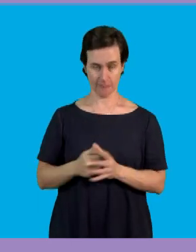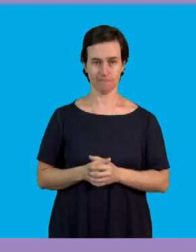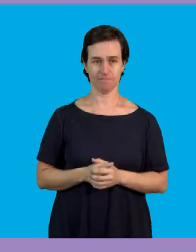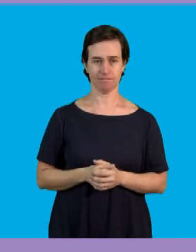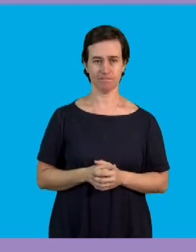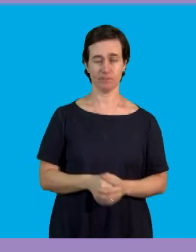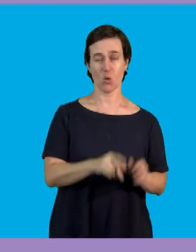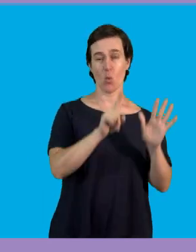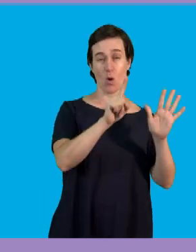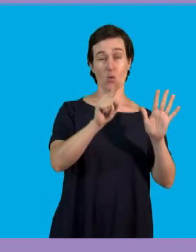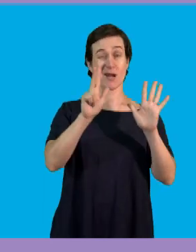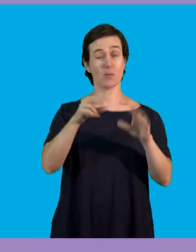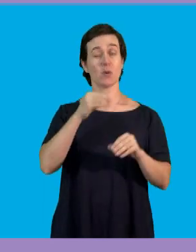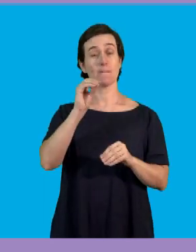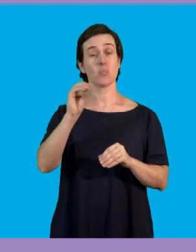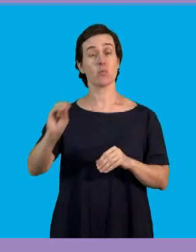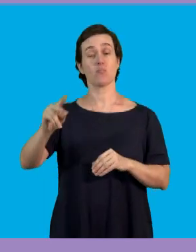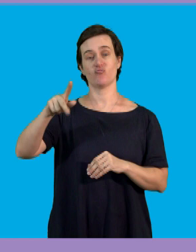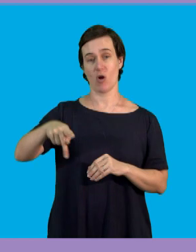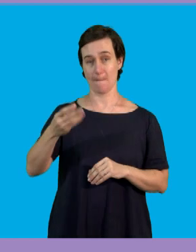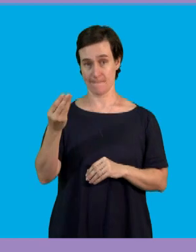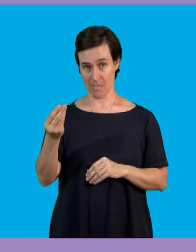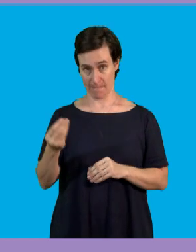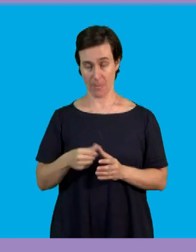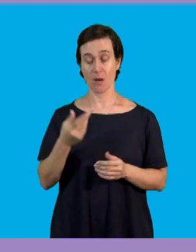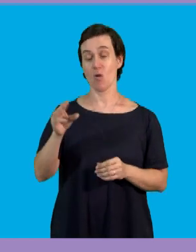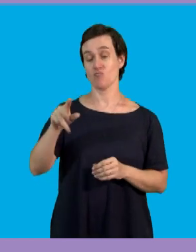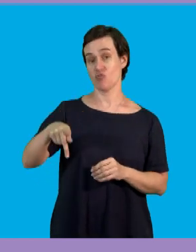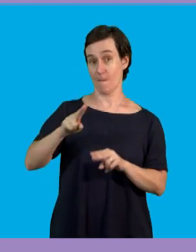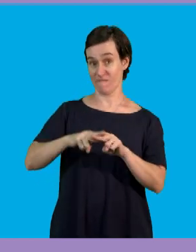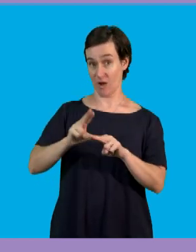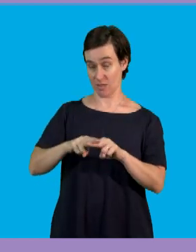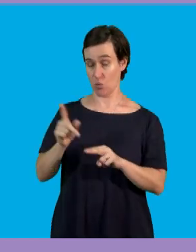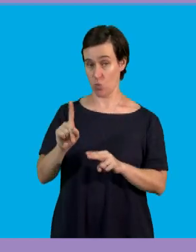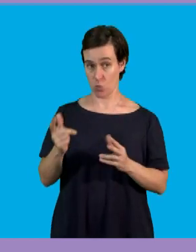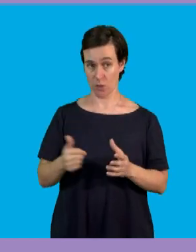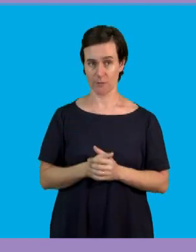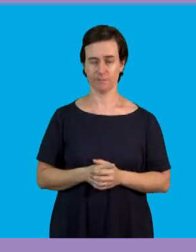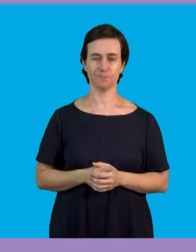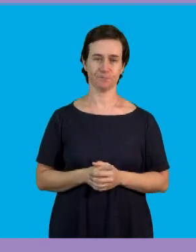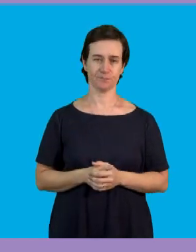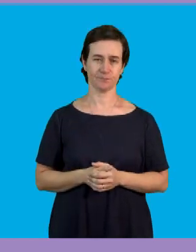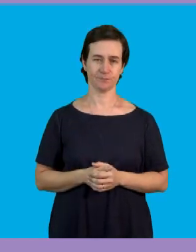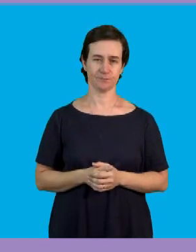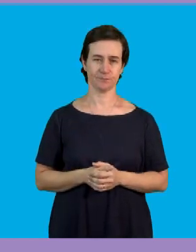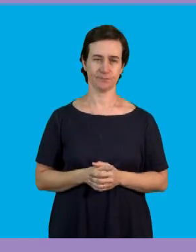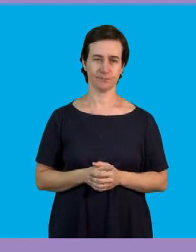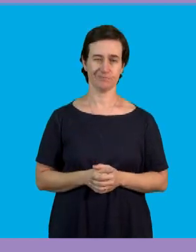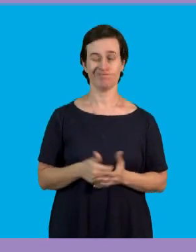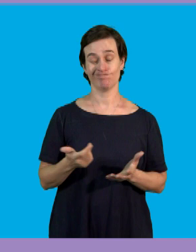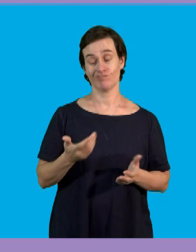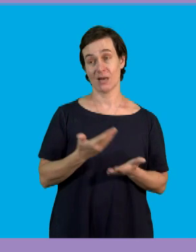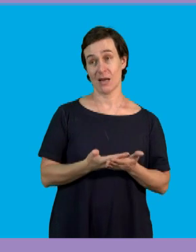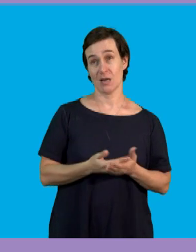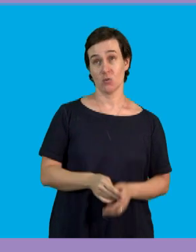Let's start by listing the prime factors. So 118 comes from